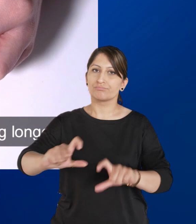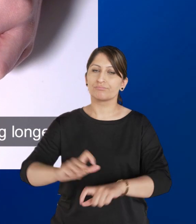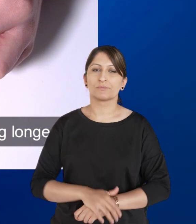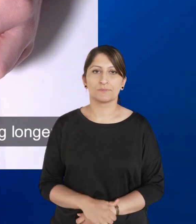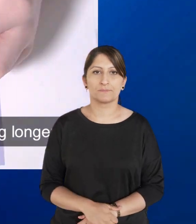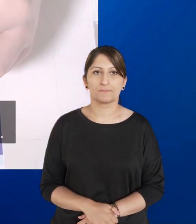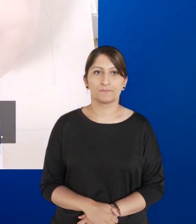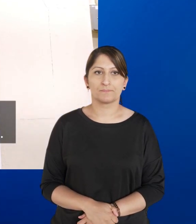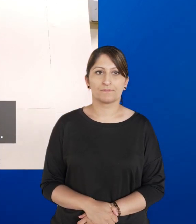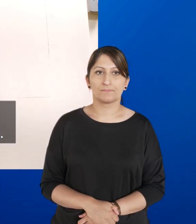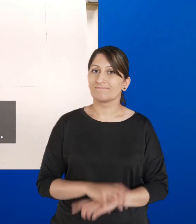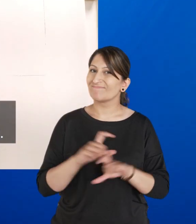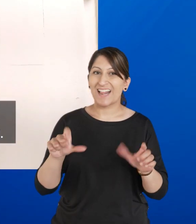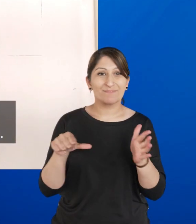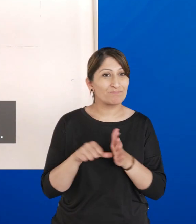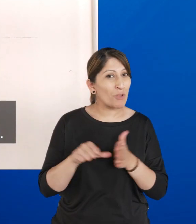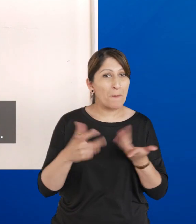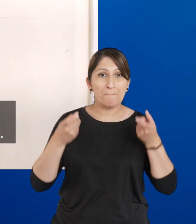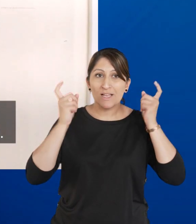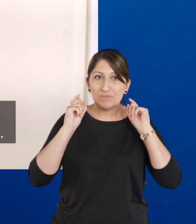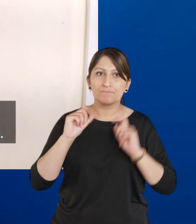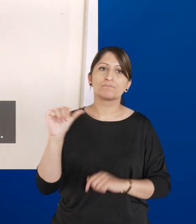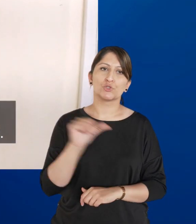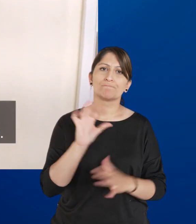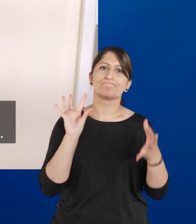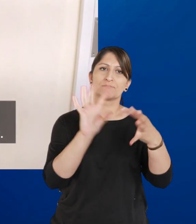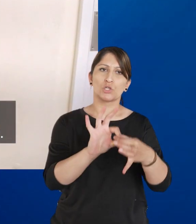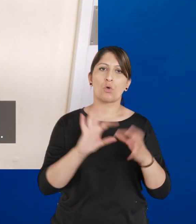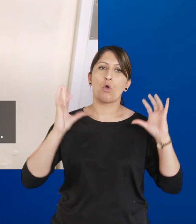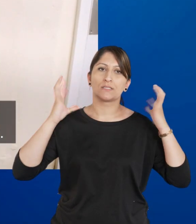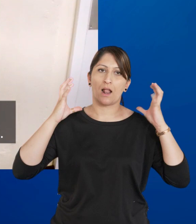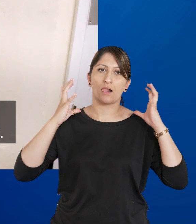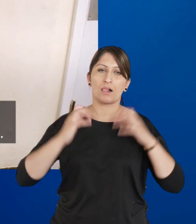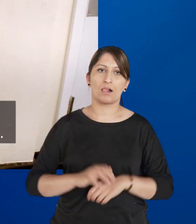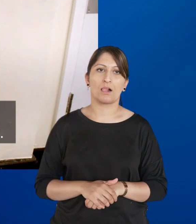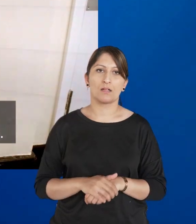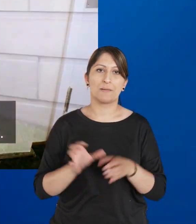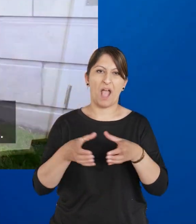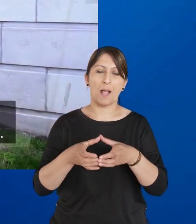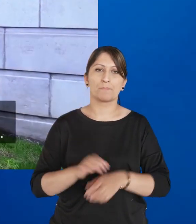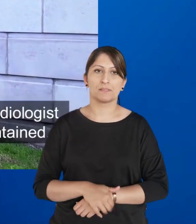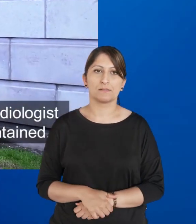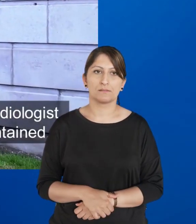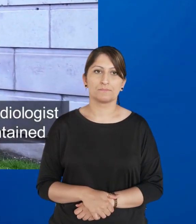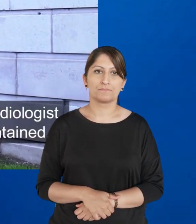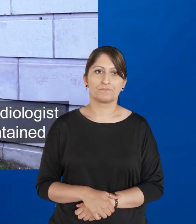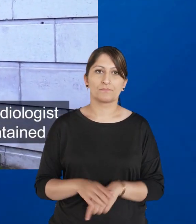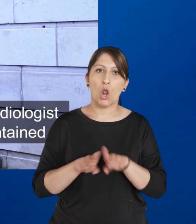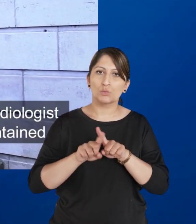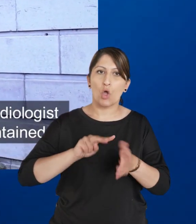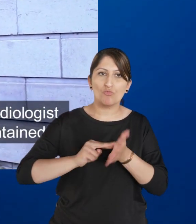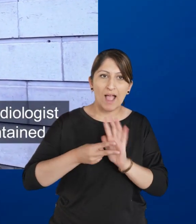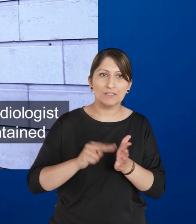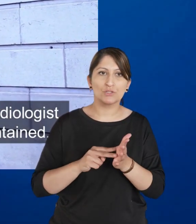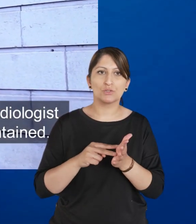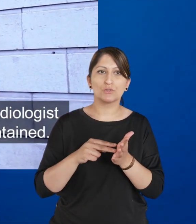longer. If you are having problems with your hearing aid, then you should contact your audiology department. You should also arrange a